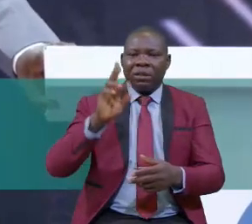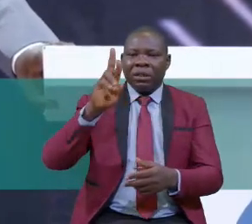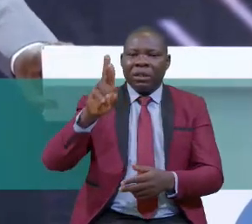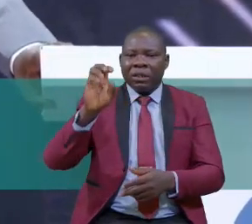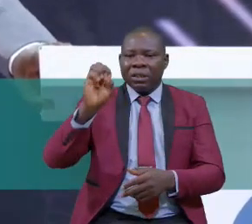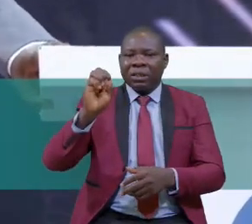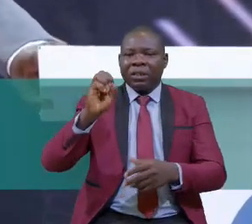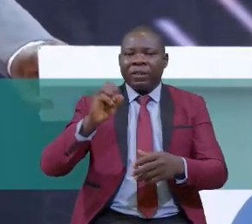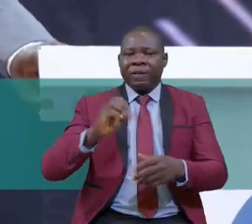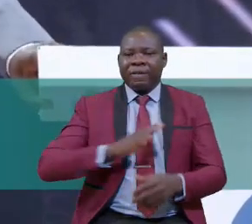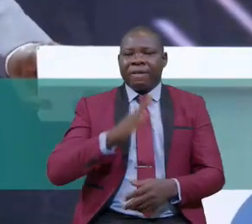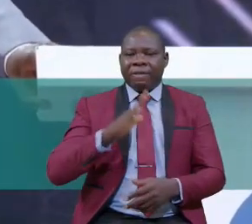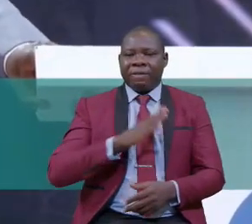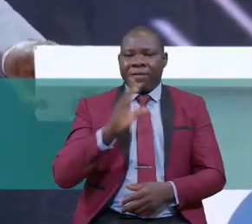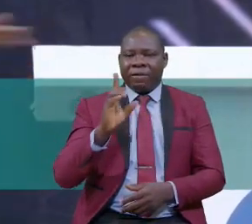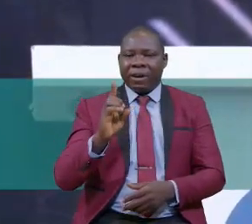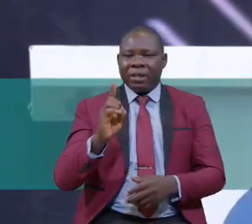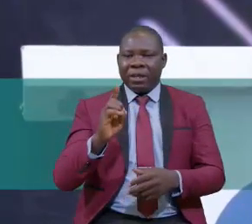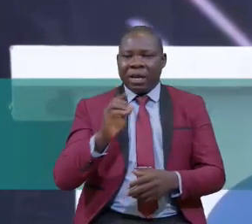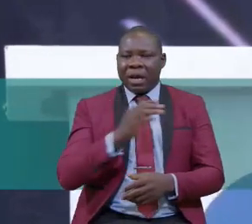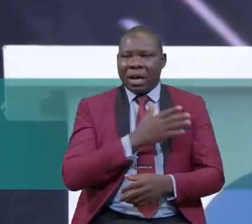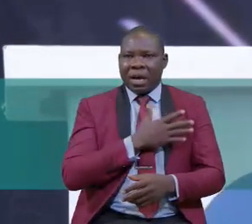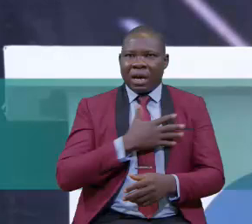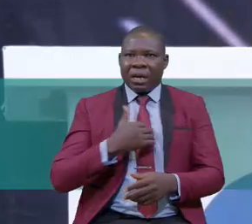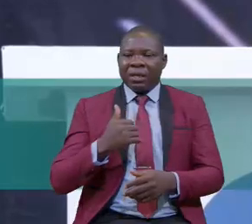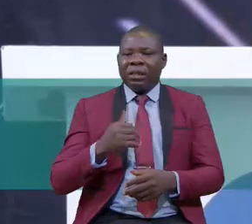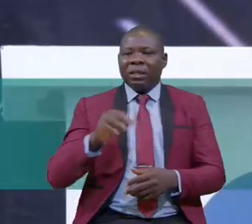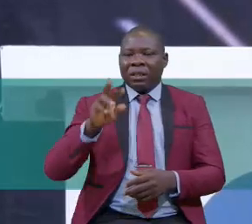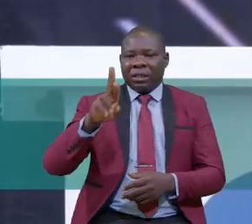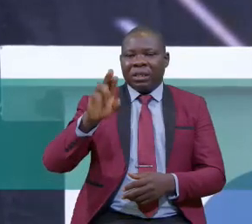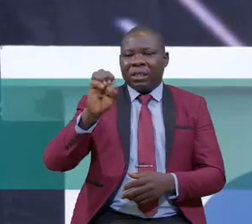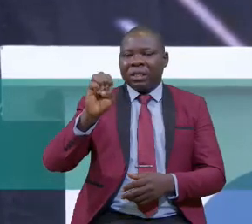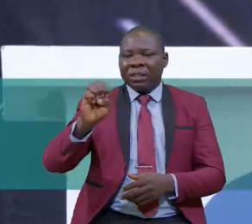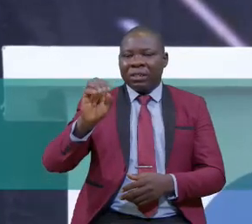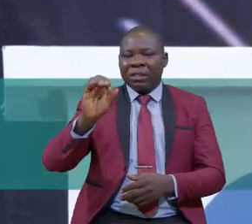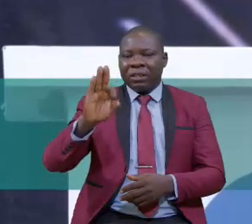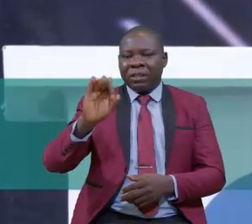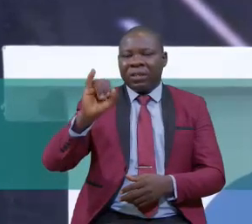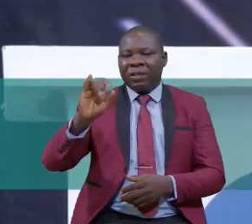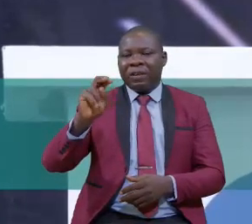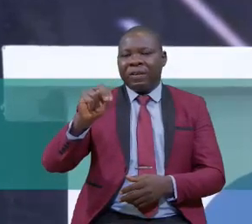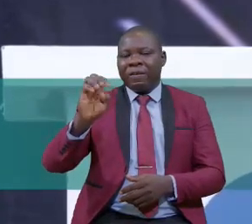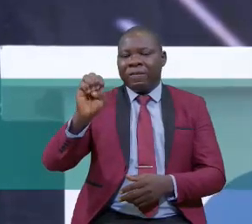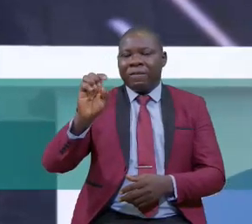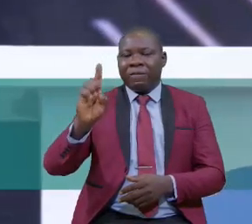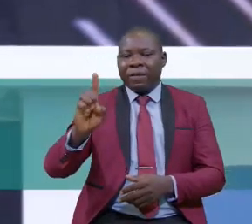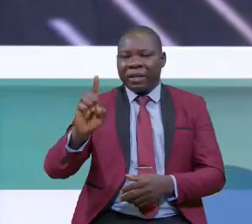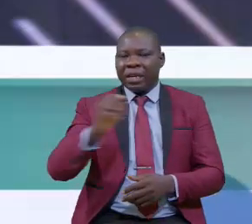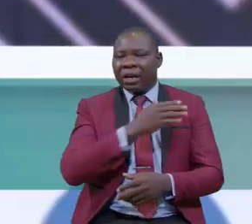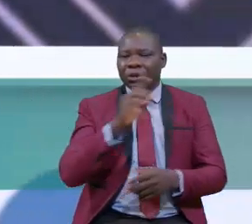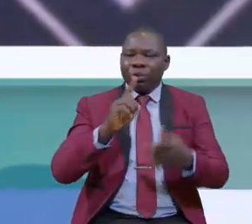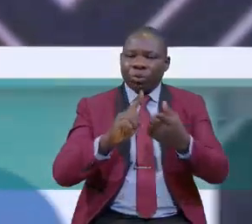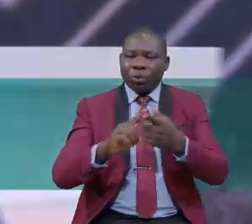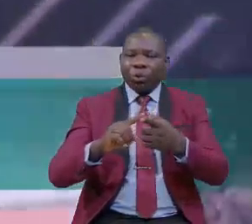are refined to rebuild what Christ, our master, our model, our